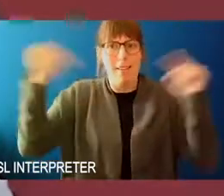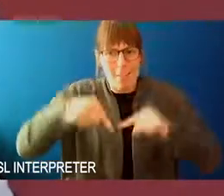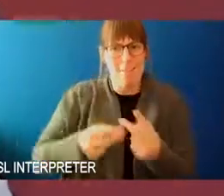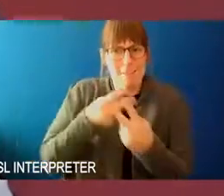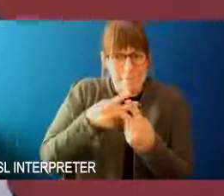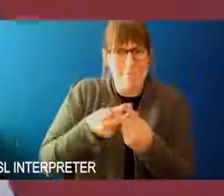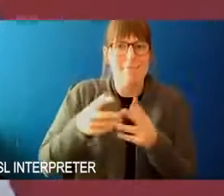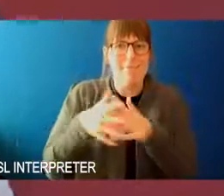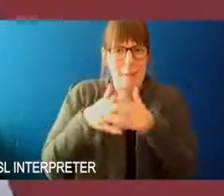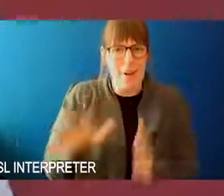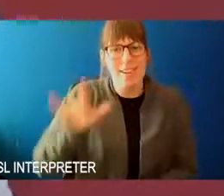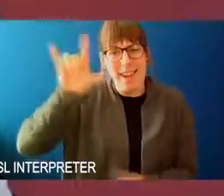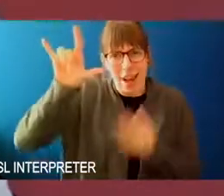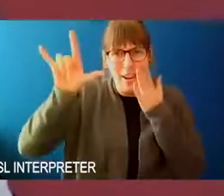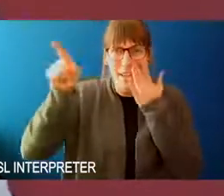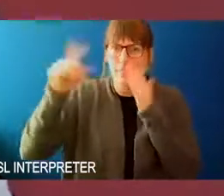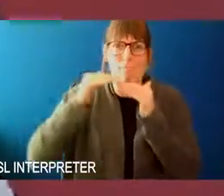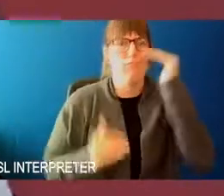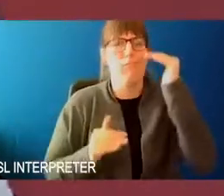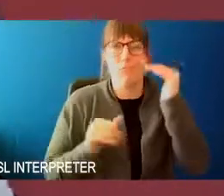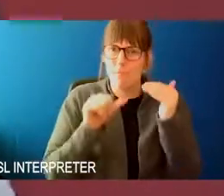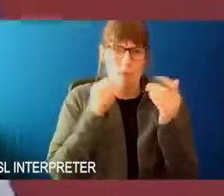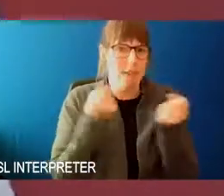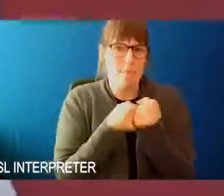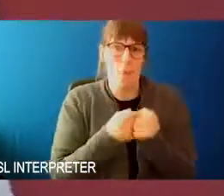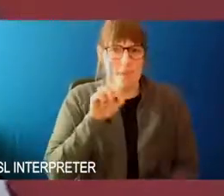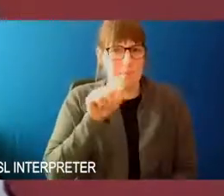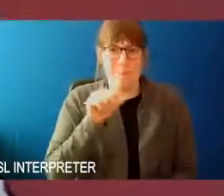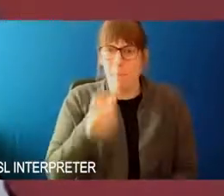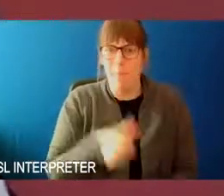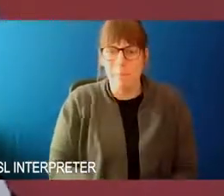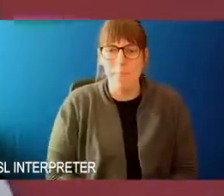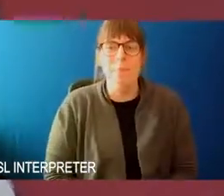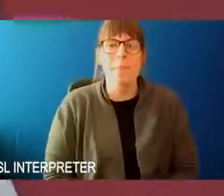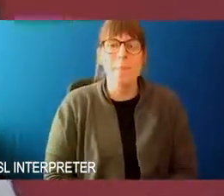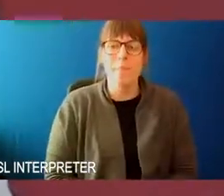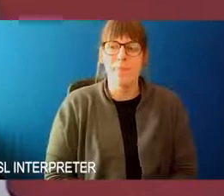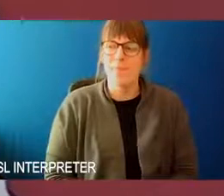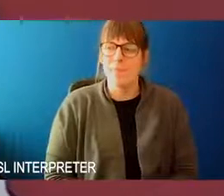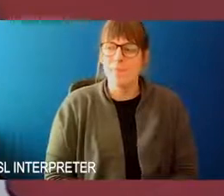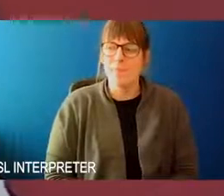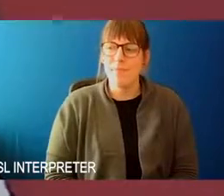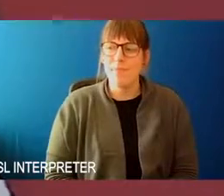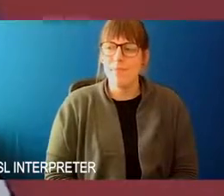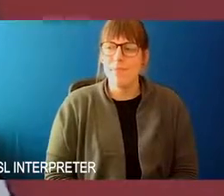were unique to people that tied back to this concept of American Airlines being unjust towards people with